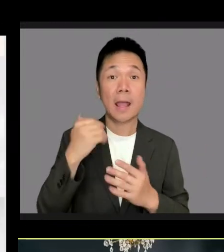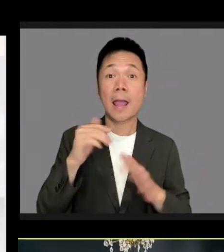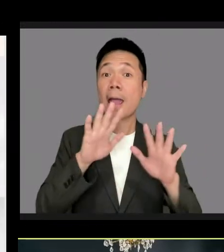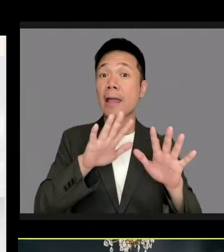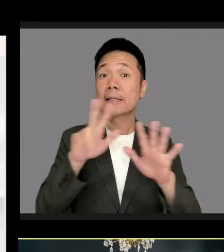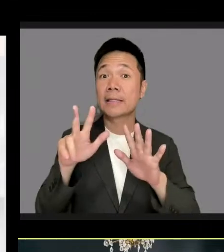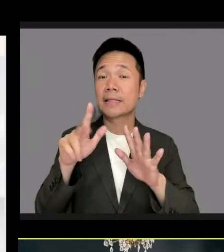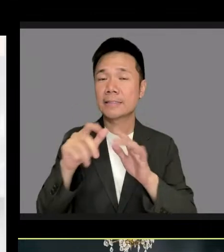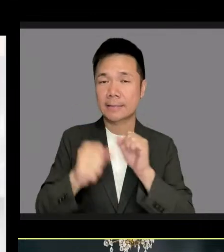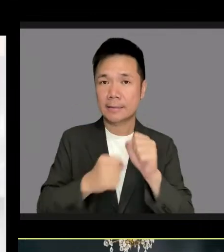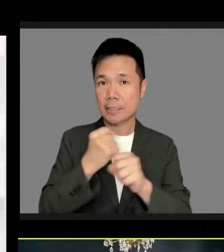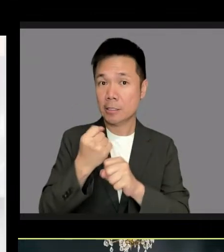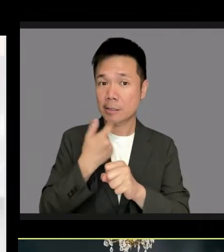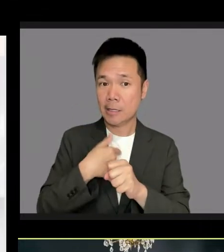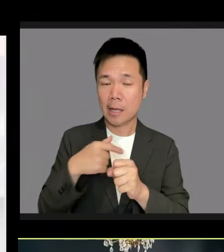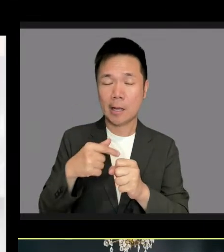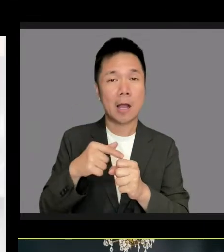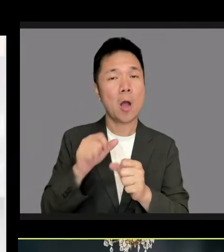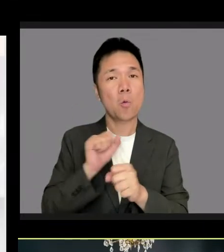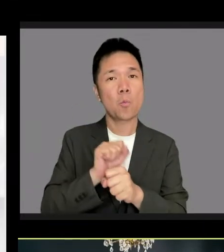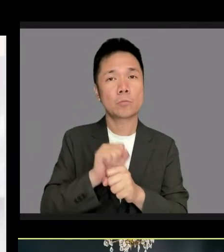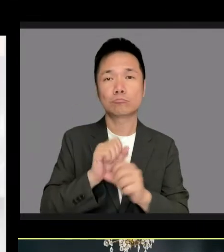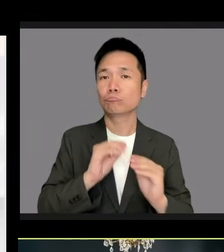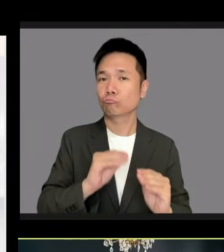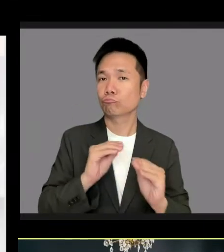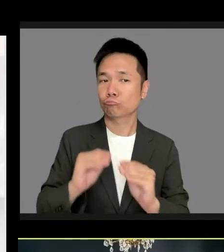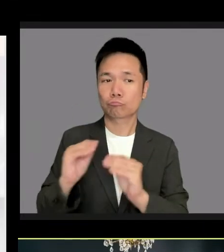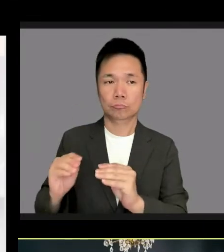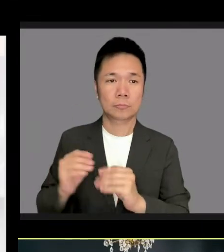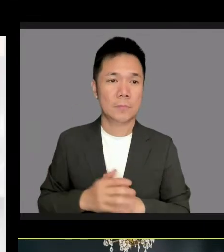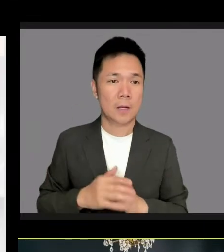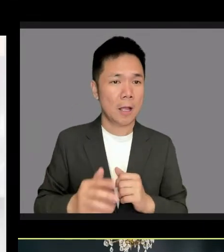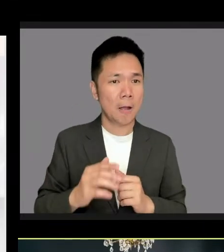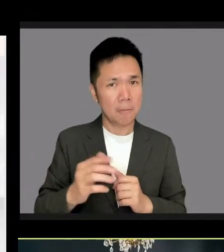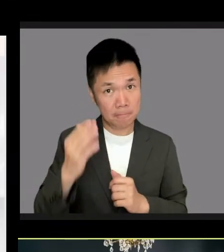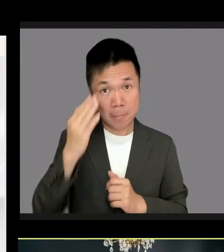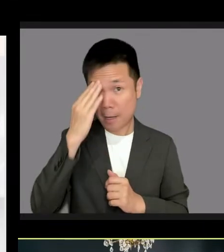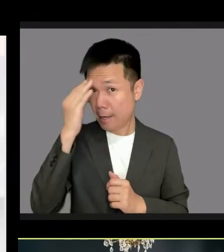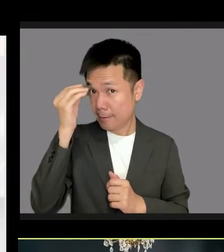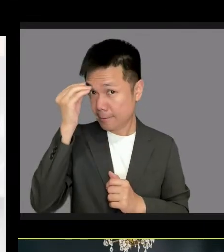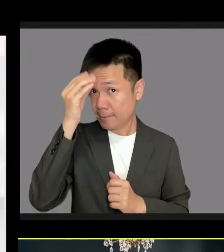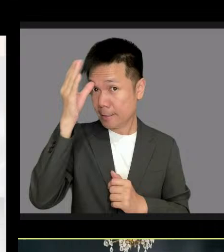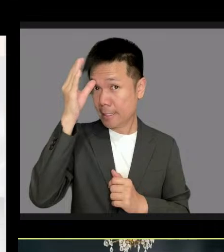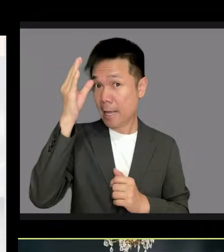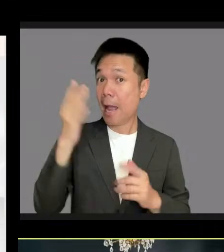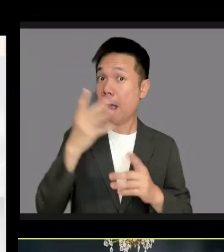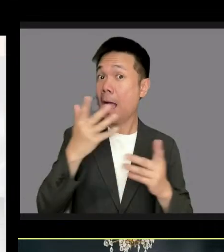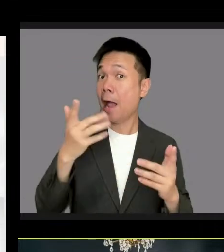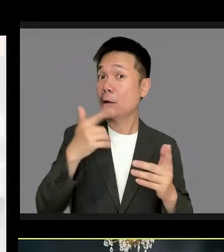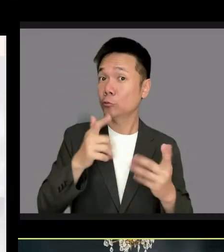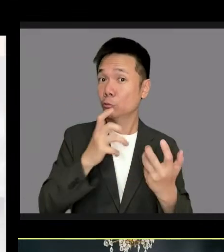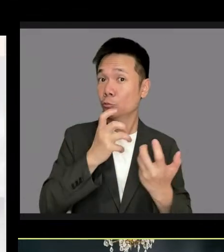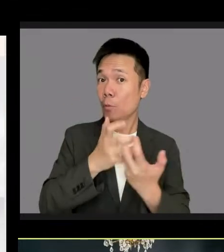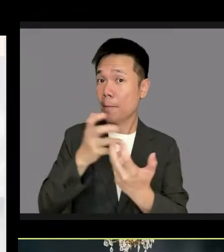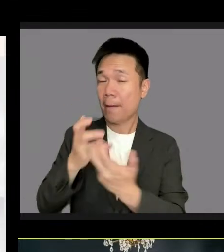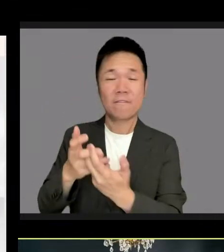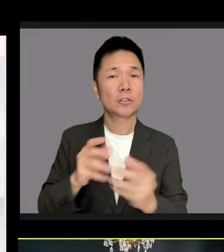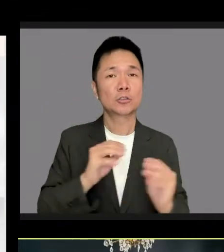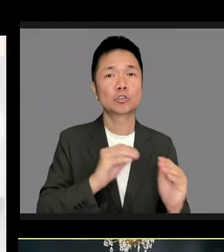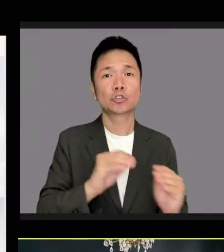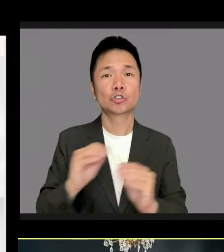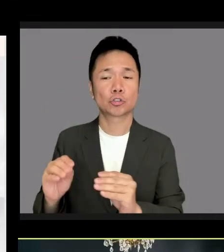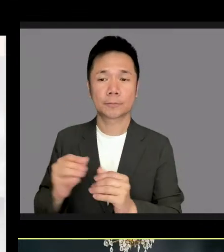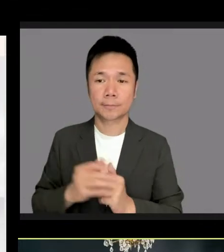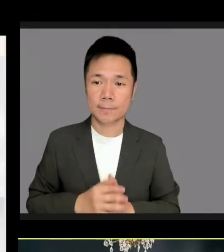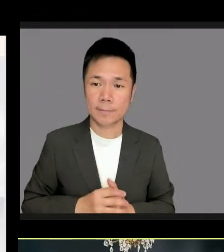in education, and that has allowed me to understand the different ways we need to make learning better for students. And out of that